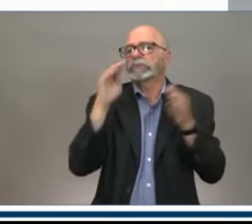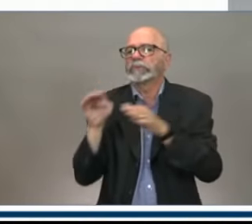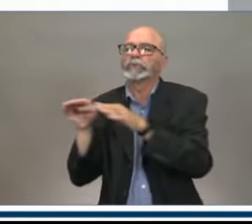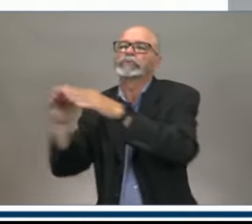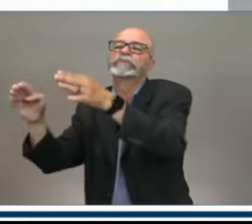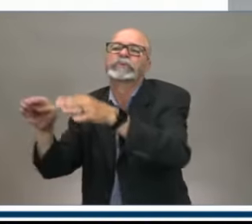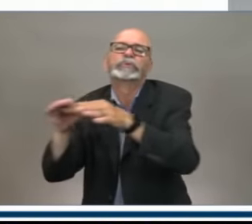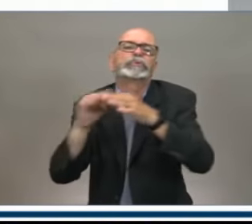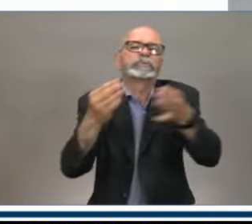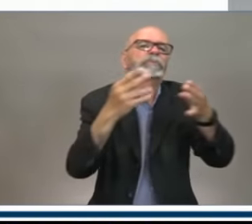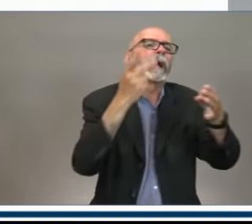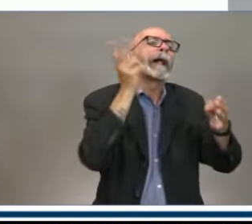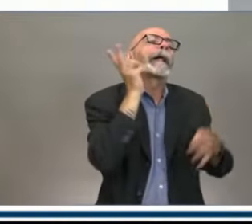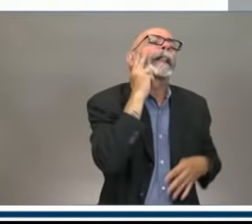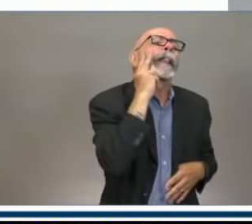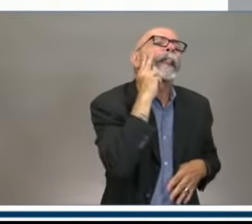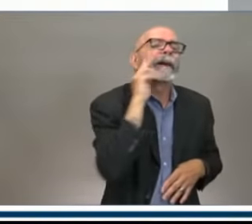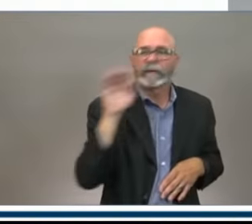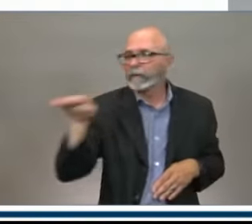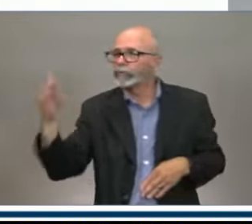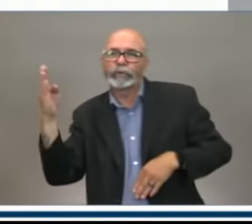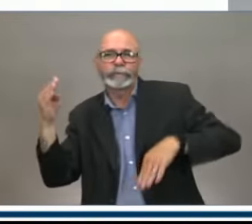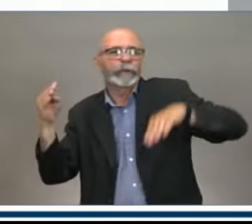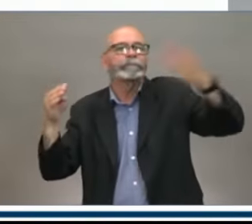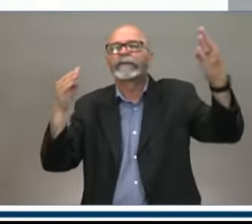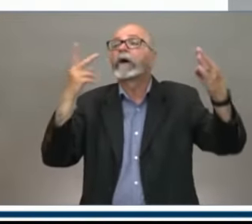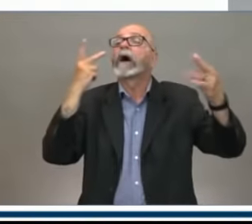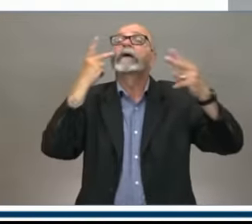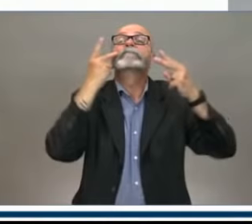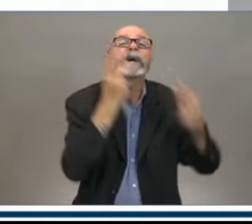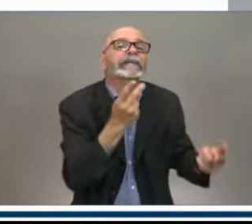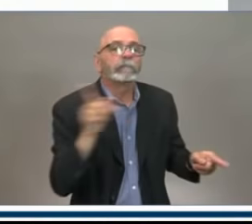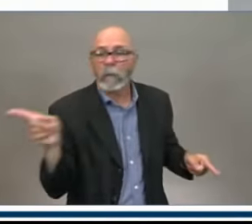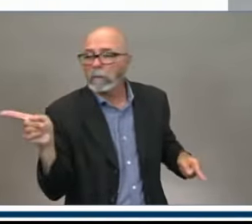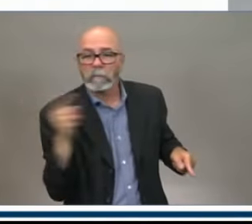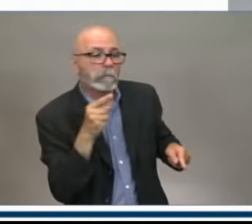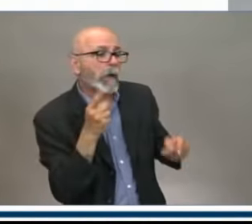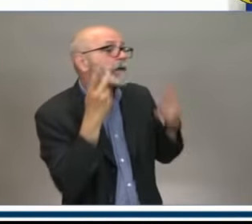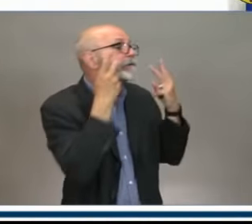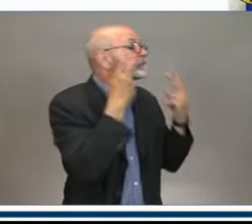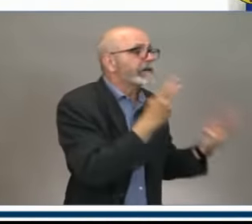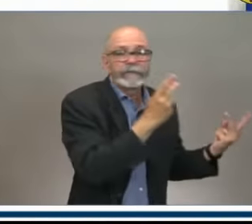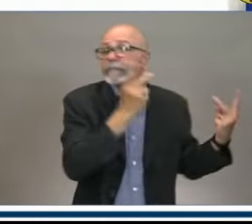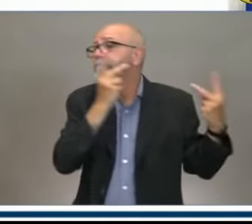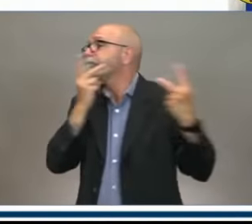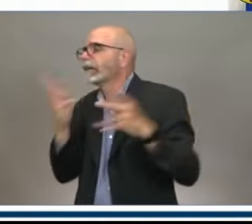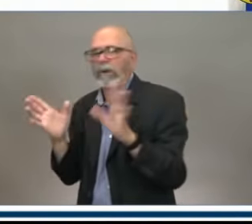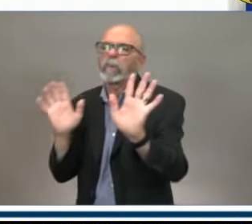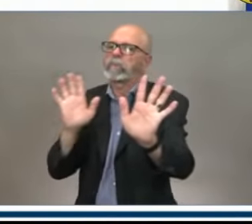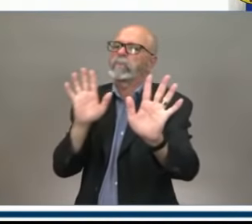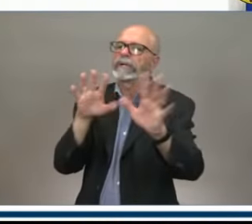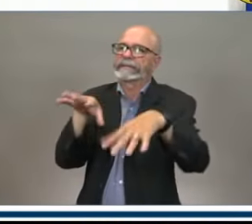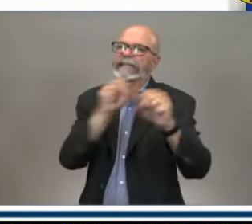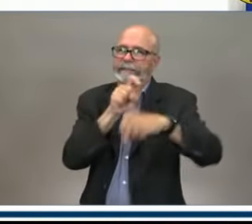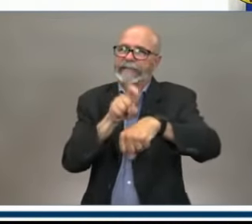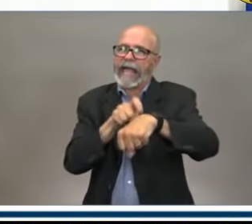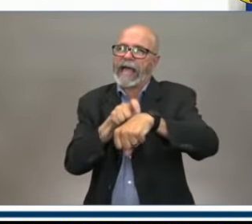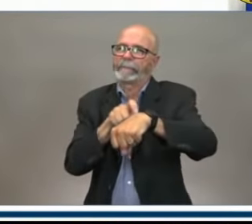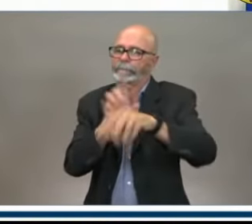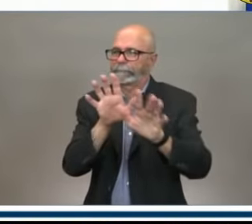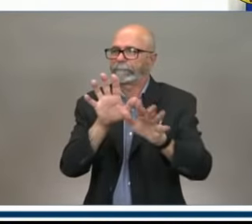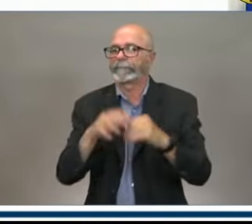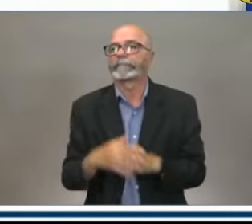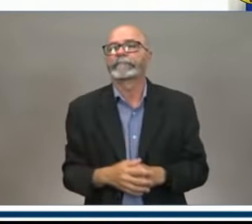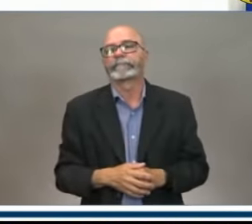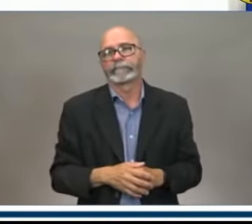steps might be in terms of visitation in our residential care settings. Go ahead, Stuart, with your follow-up.